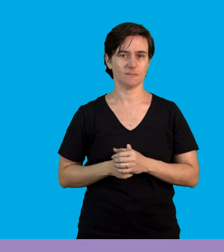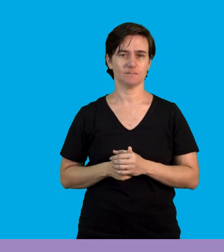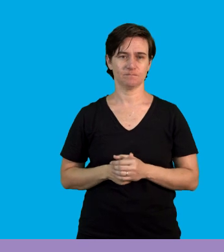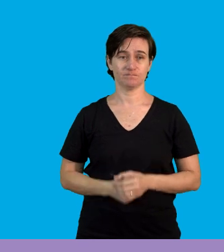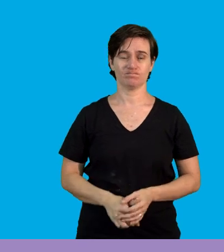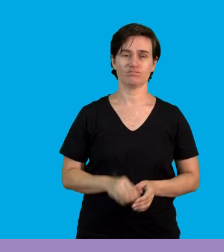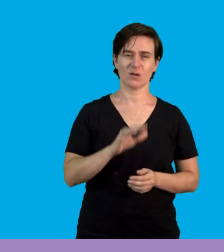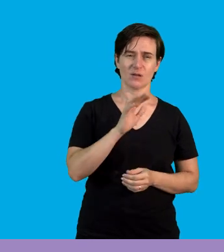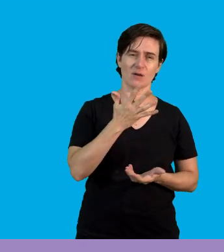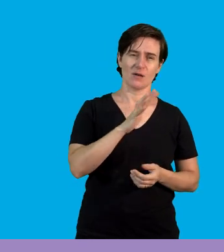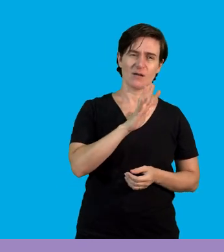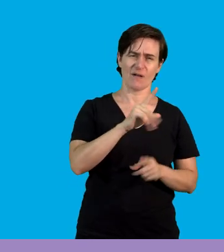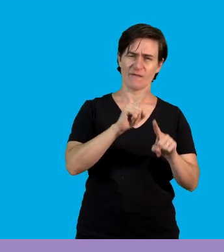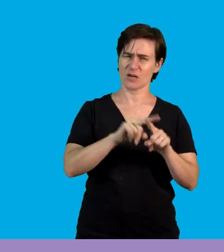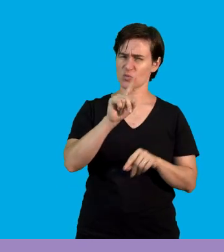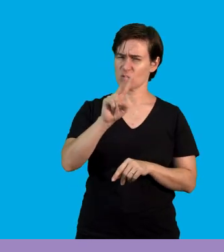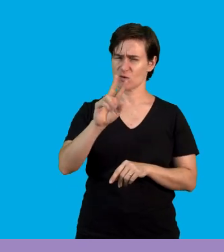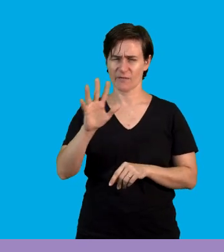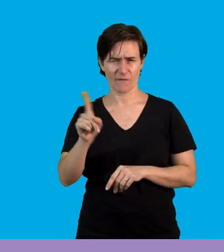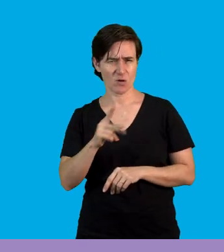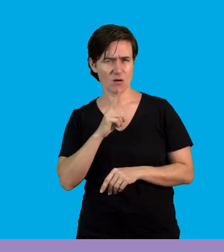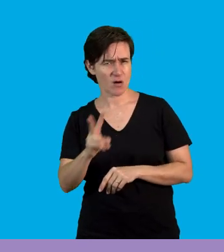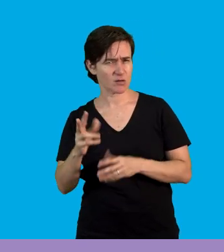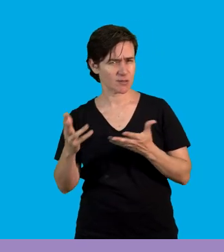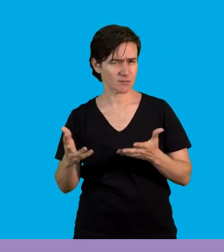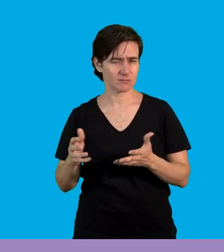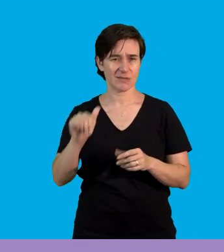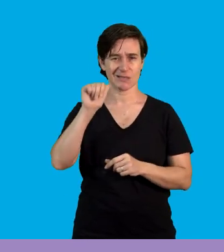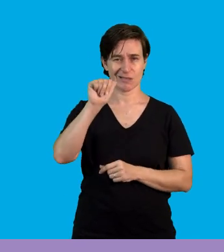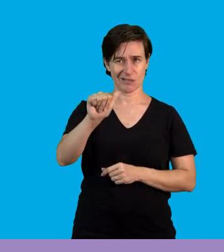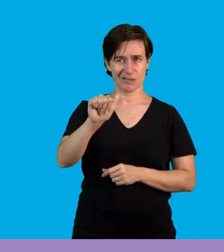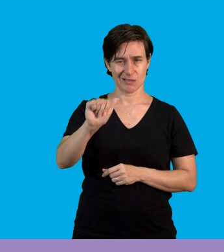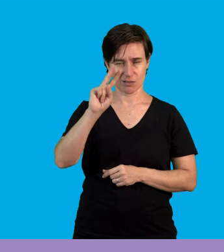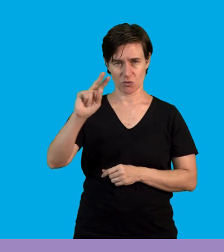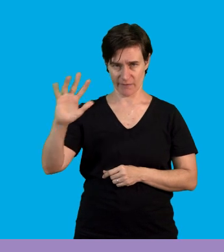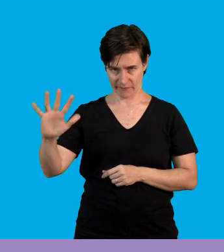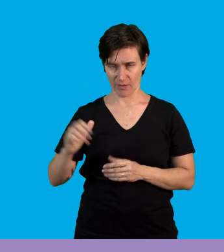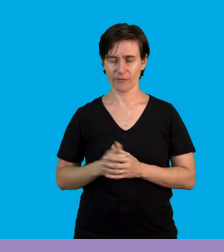for that one. 125 multiplied by 5 would give us